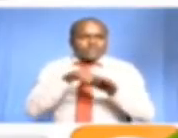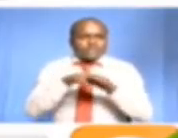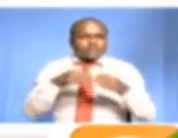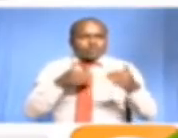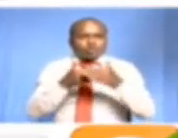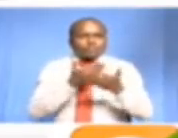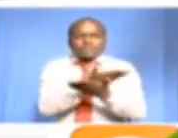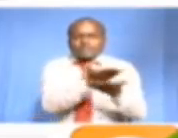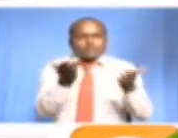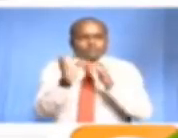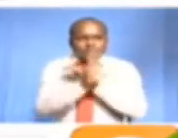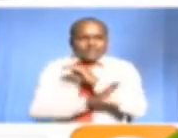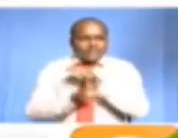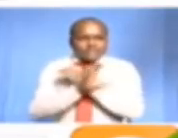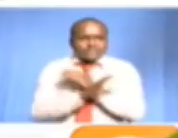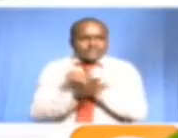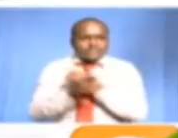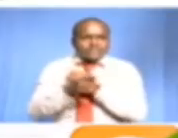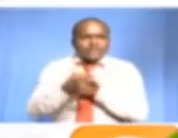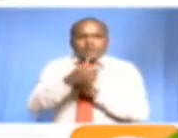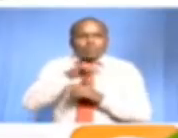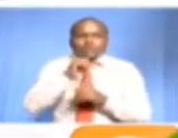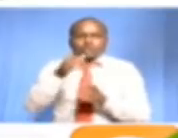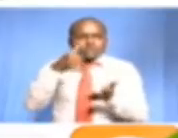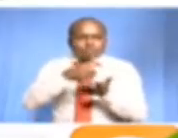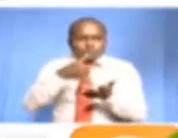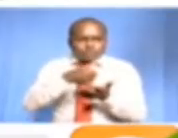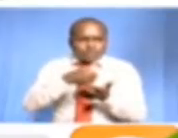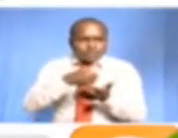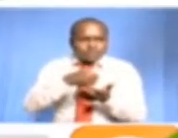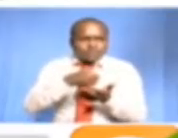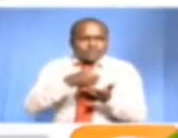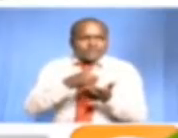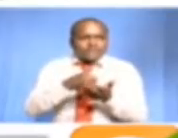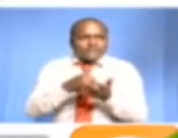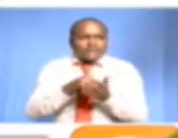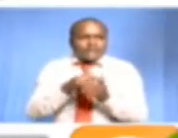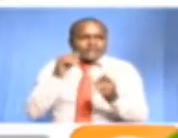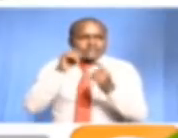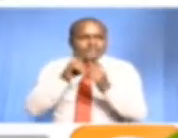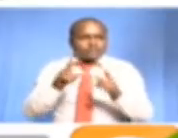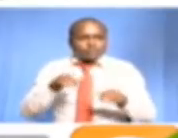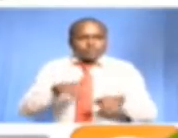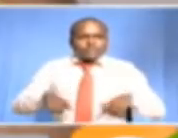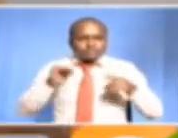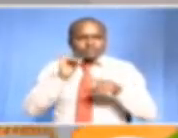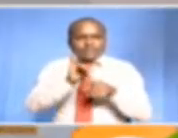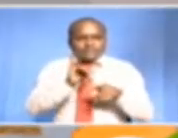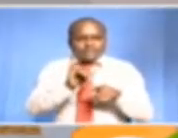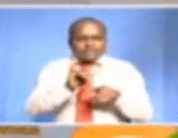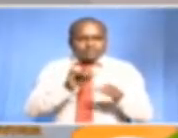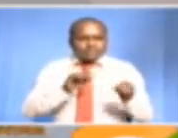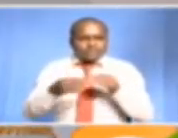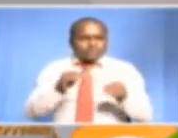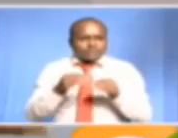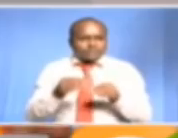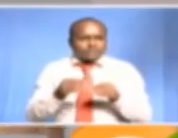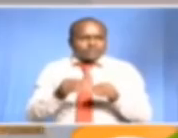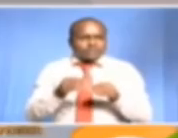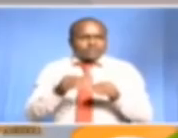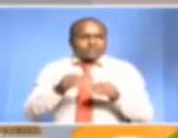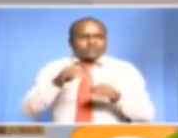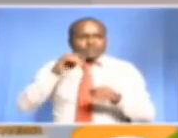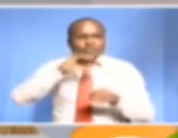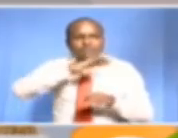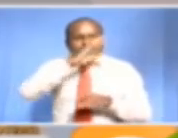in this country, we are left behind. We are left behind. And I can tell you, unless you live that life of being disabled, you can never